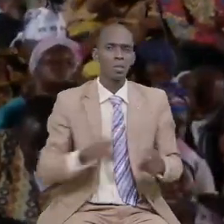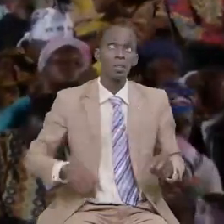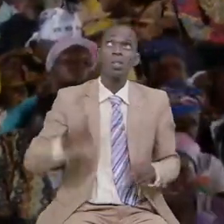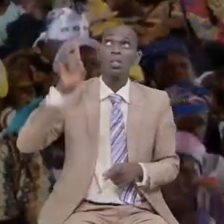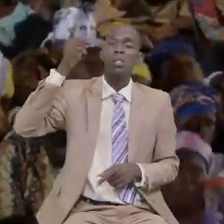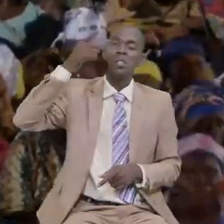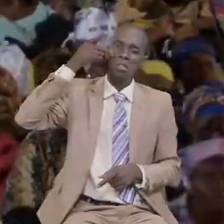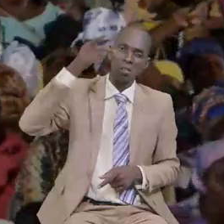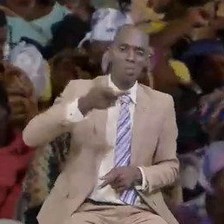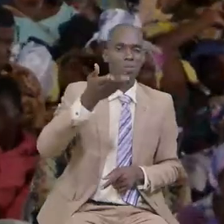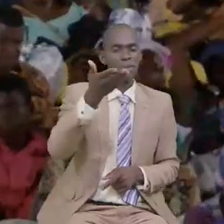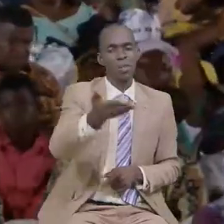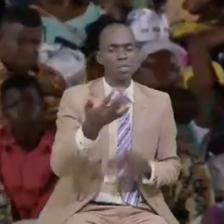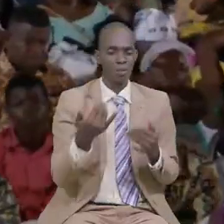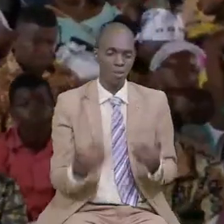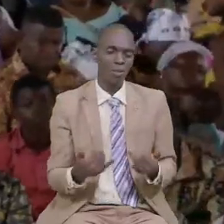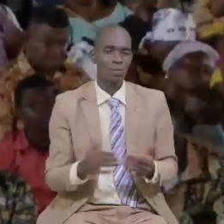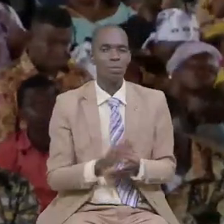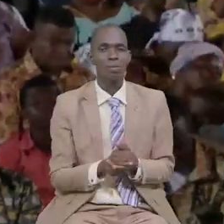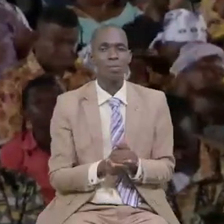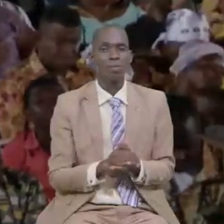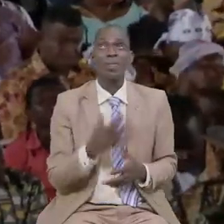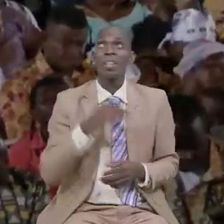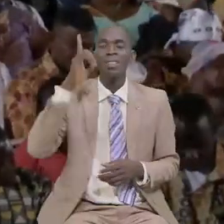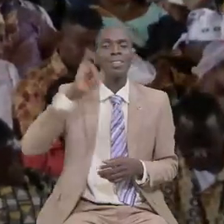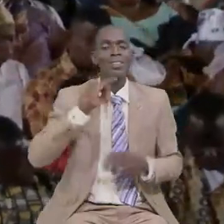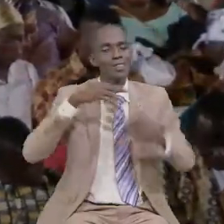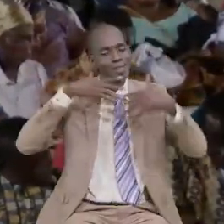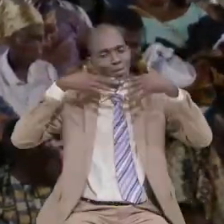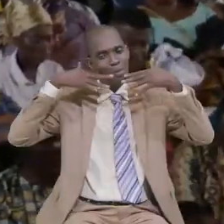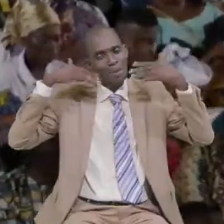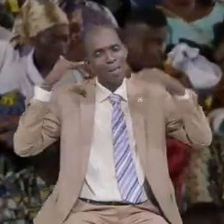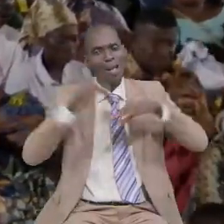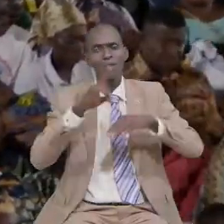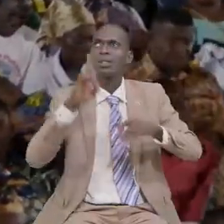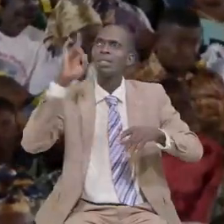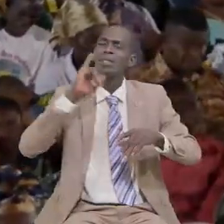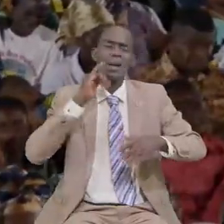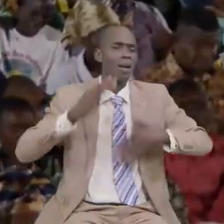already. And he's smiling at you and he's happy about you.